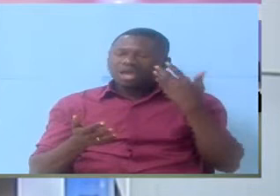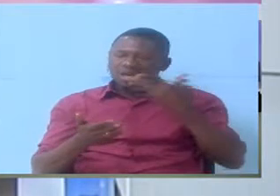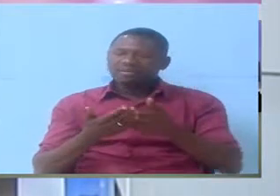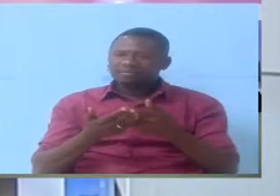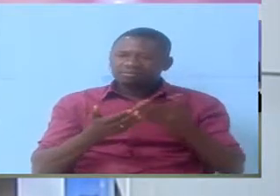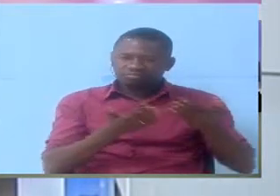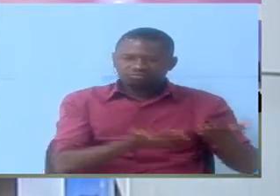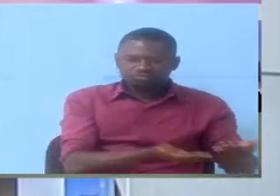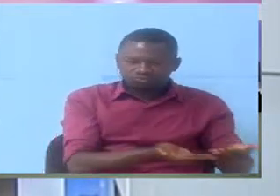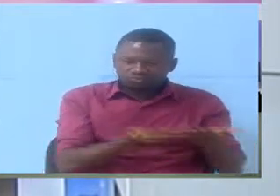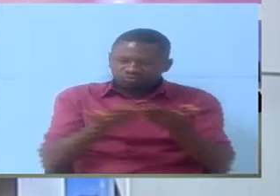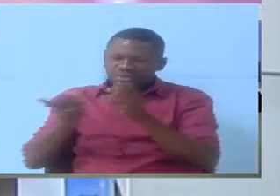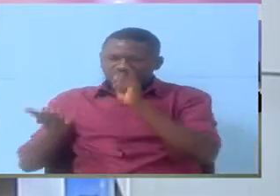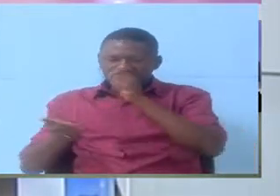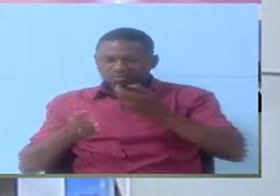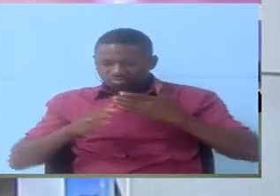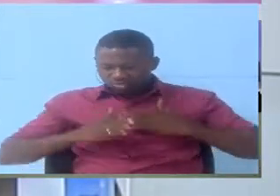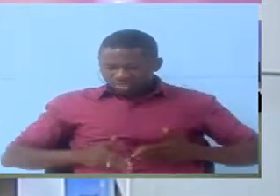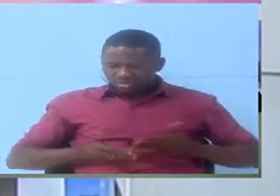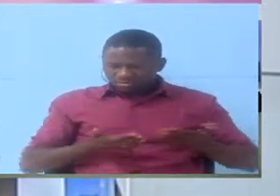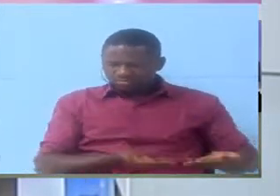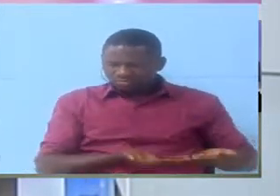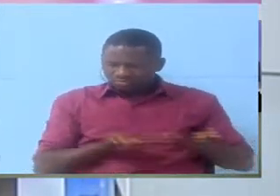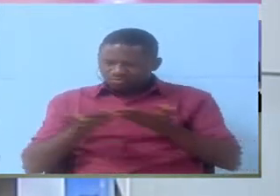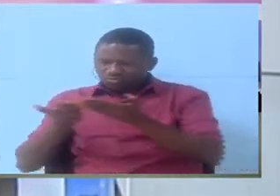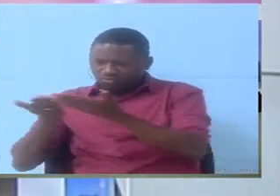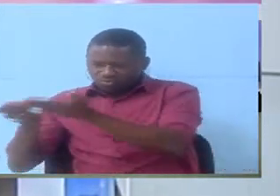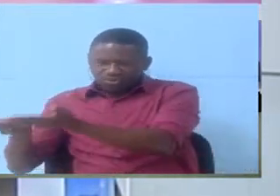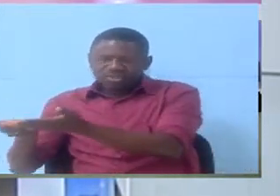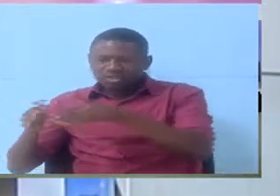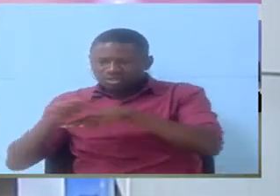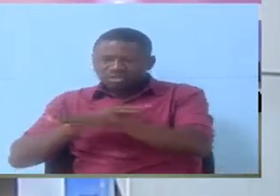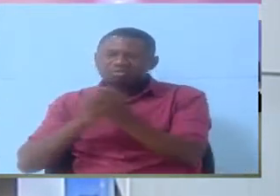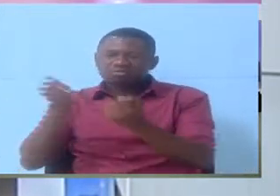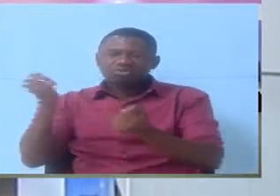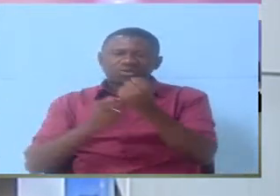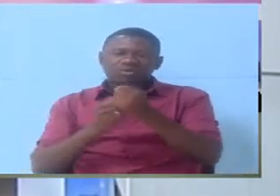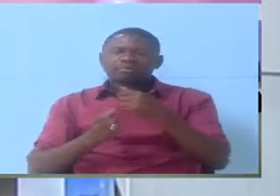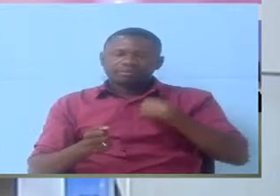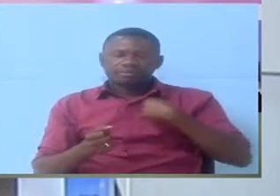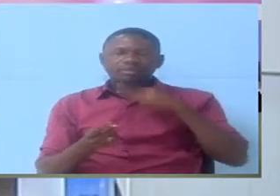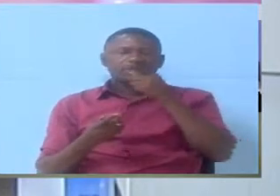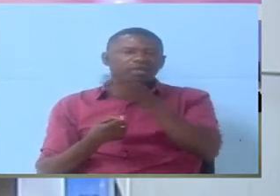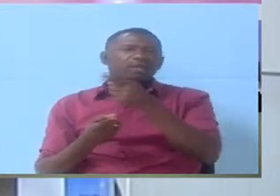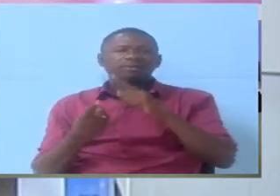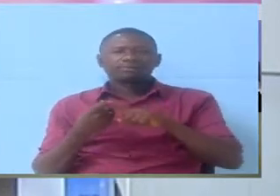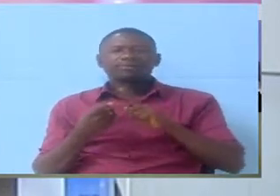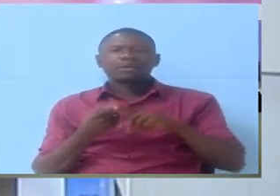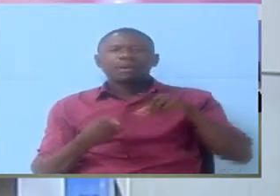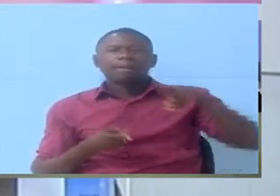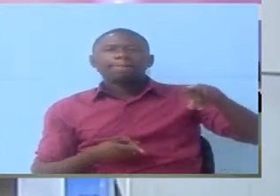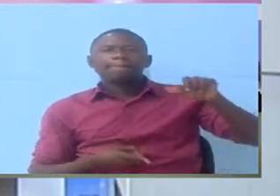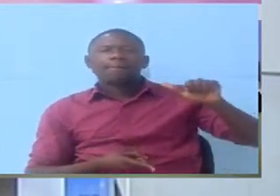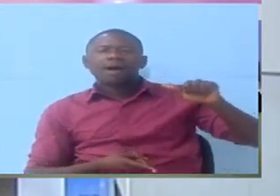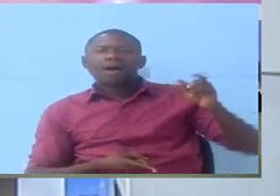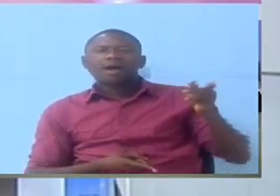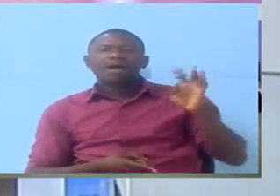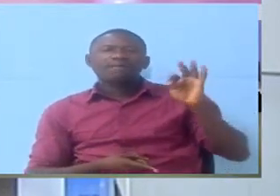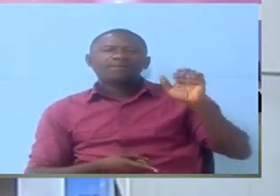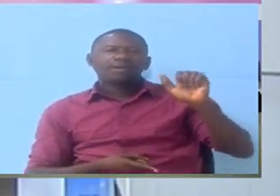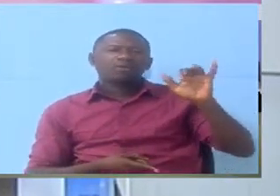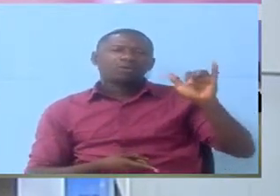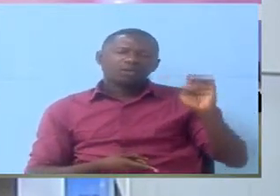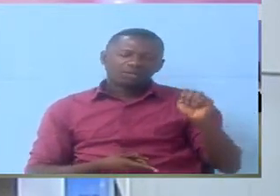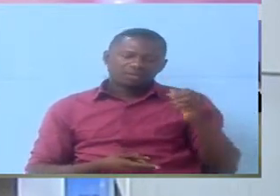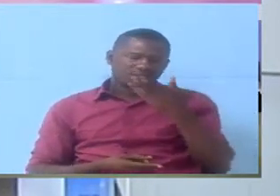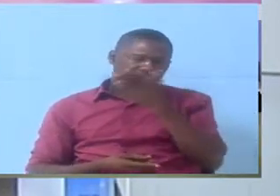Nanyim fureul chika. Myself. Ndefango. I think Pafai was there. And ngamira Pafai bije. With some PIU officers.